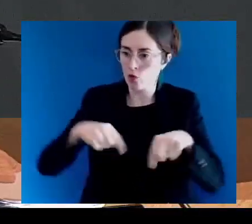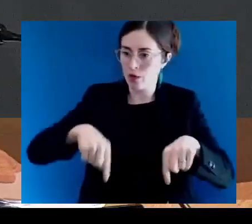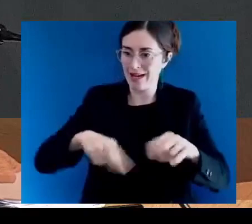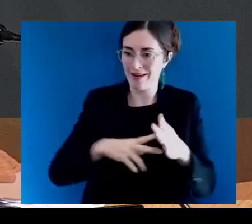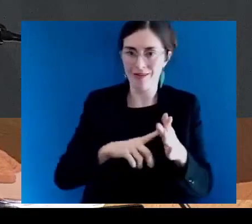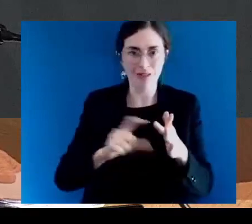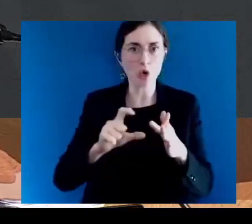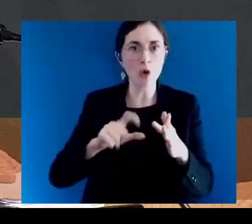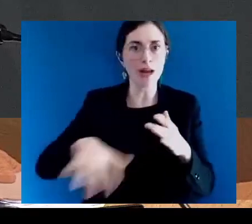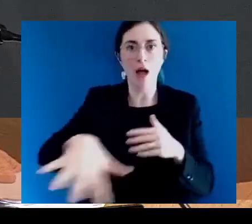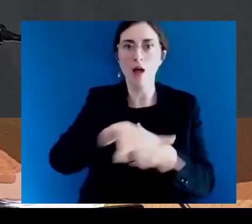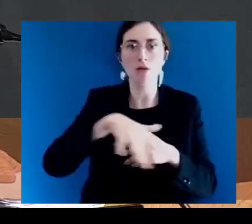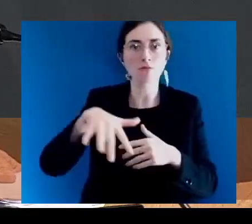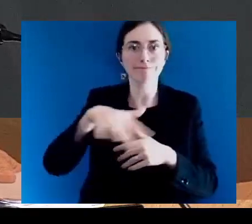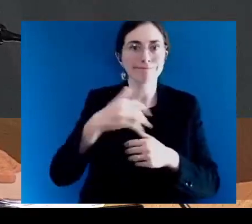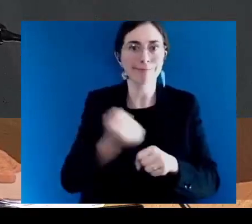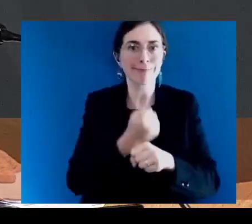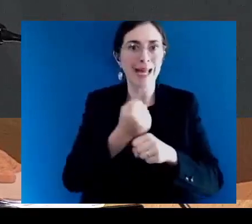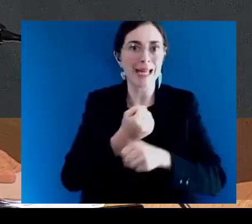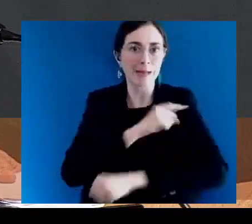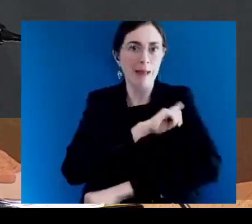the royalty revenue